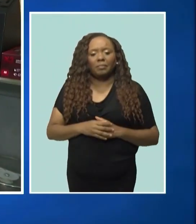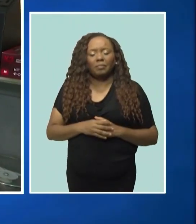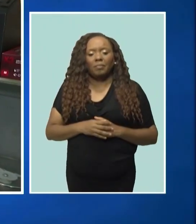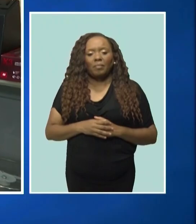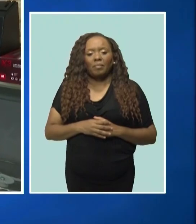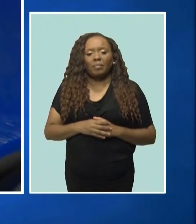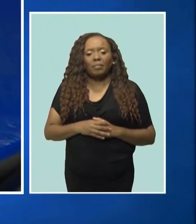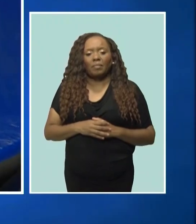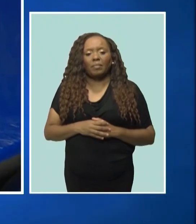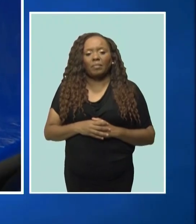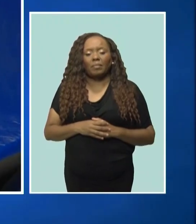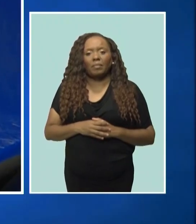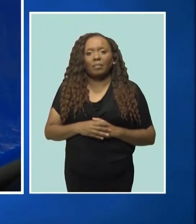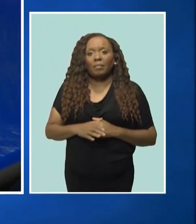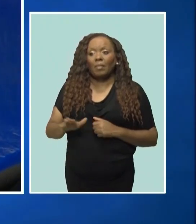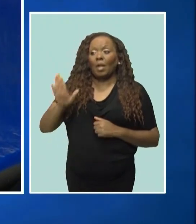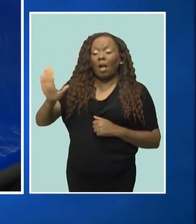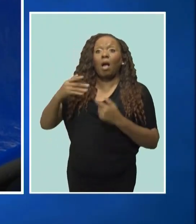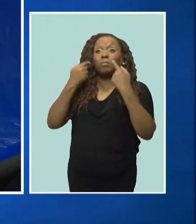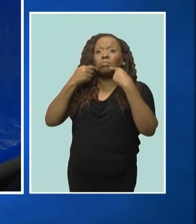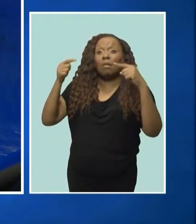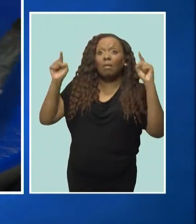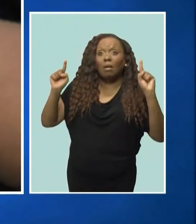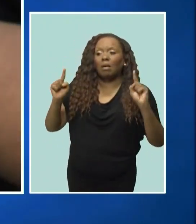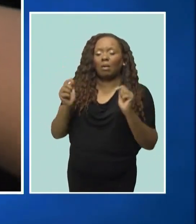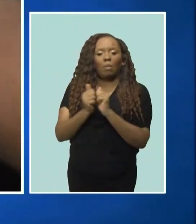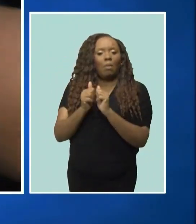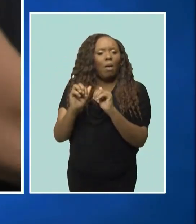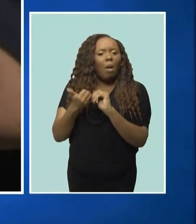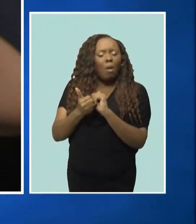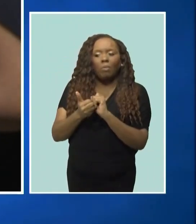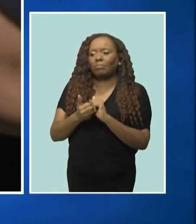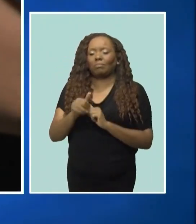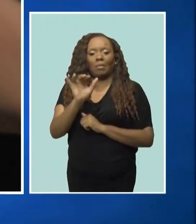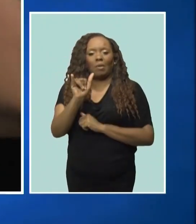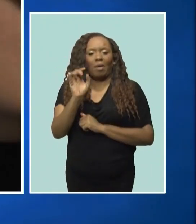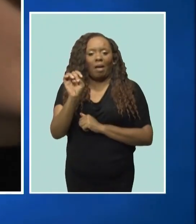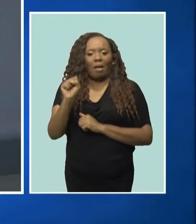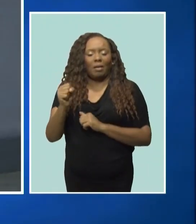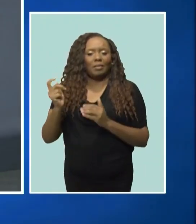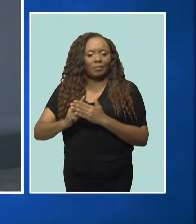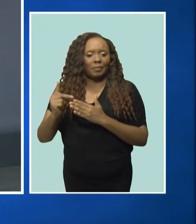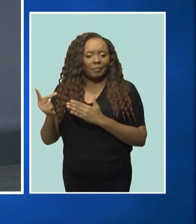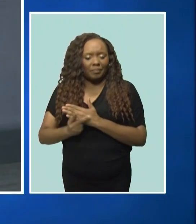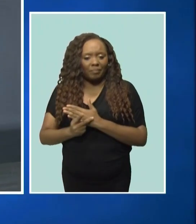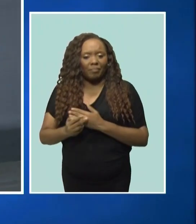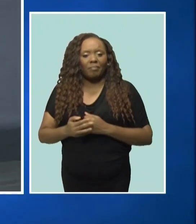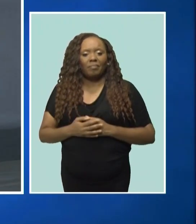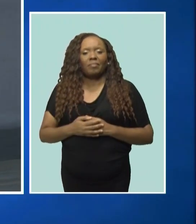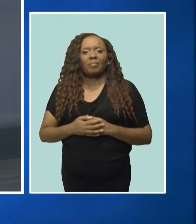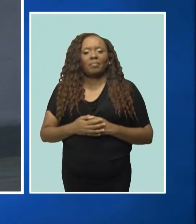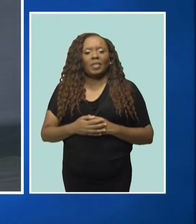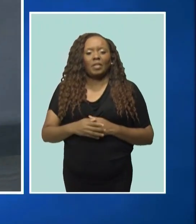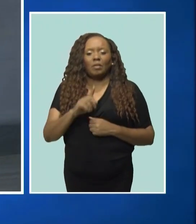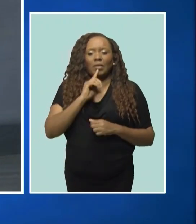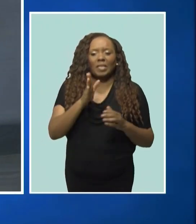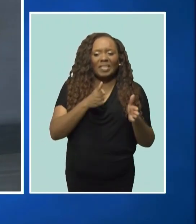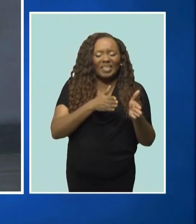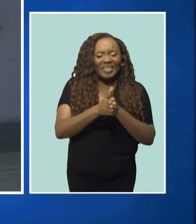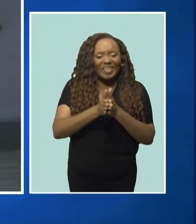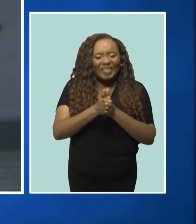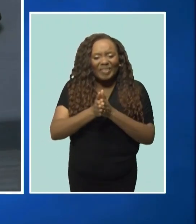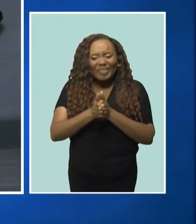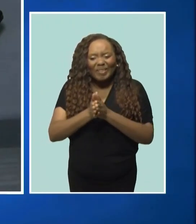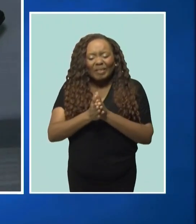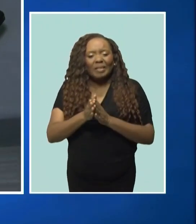She says her success has been achieved with assistance from the Youth Entrepreneurship Scheme, adding she's looking forward to the pop-up markets